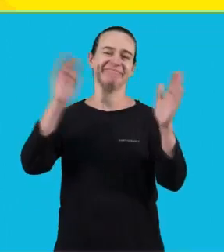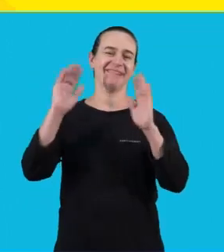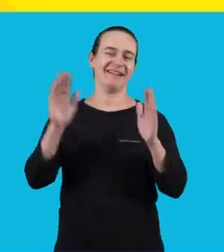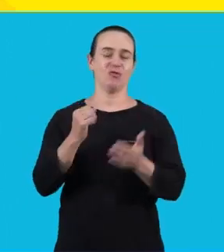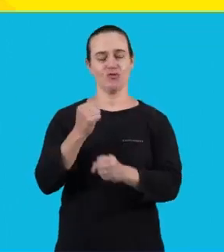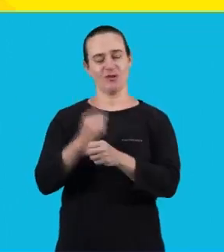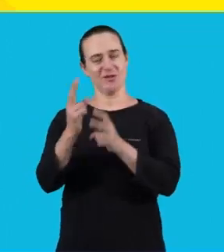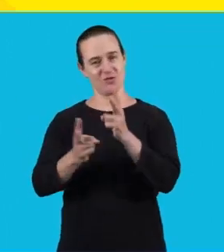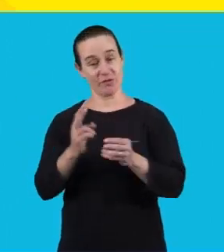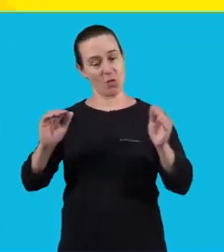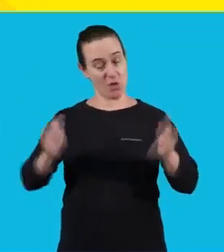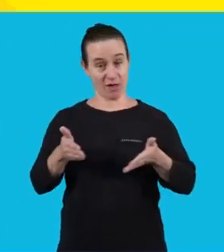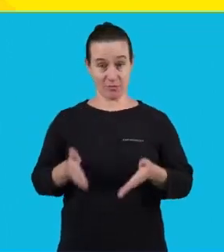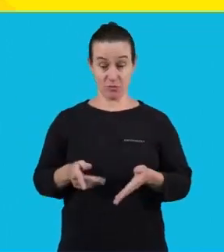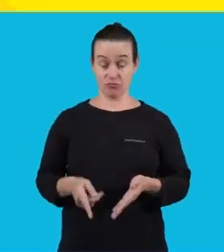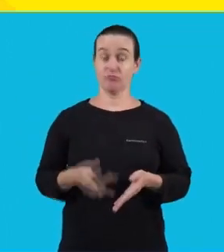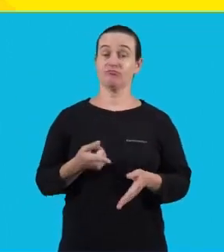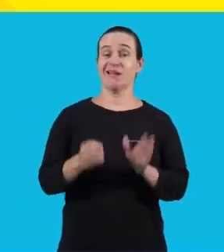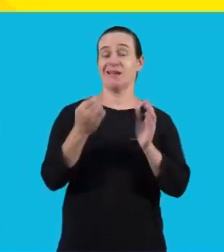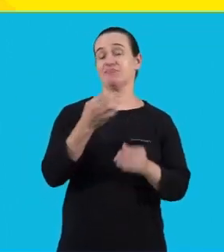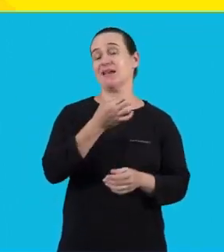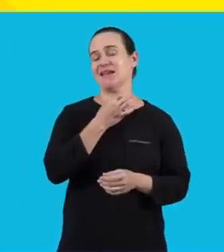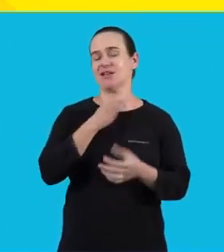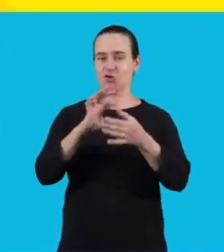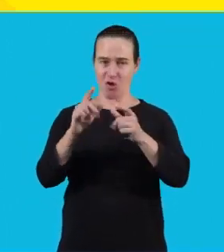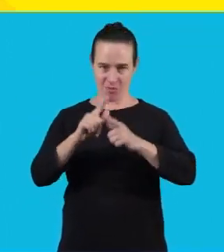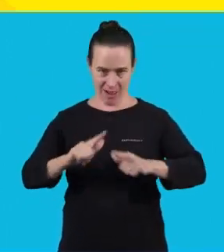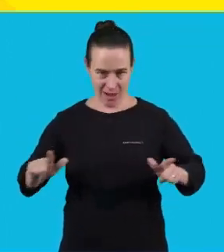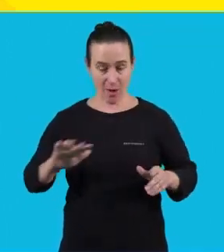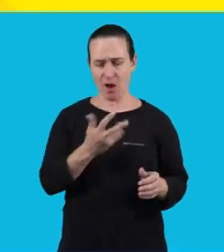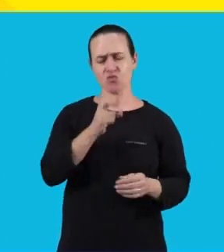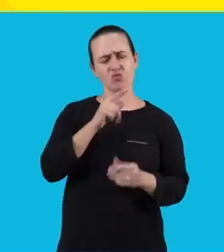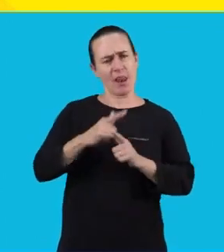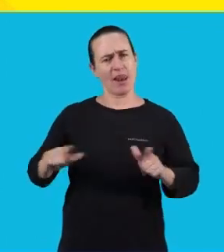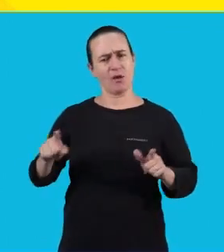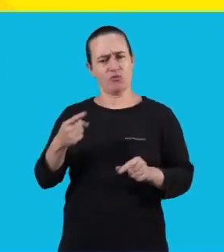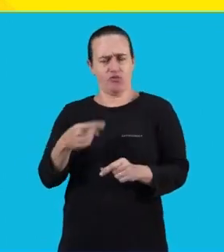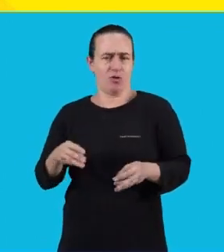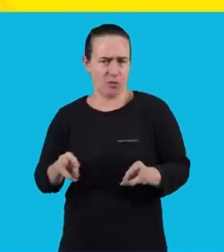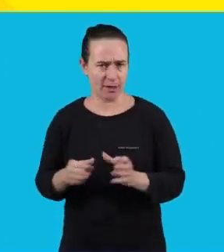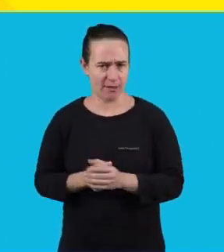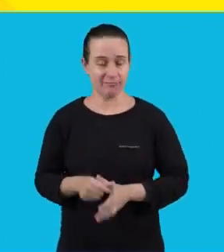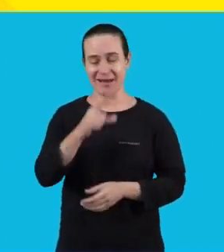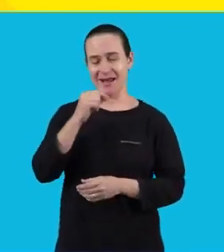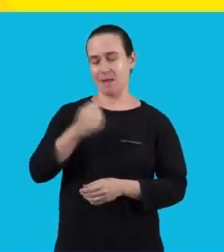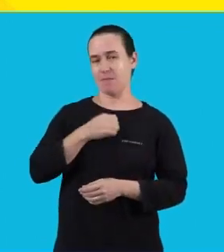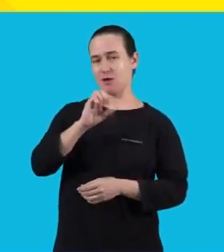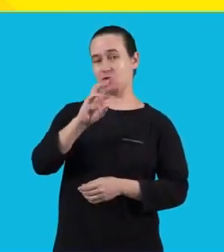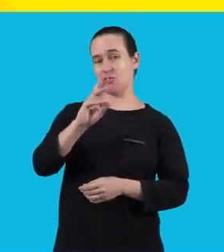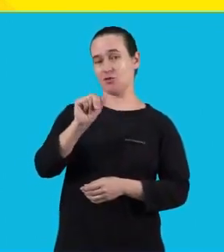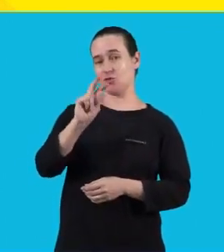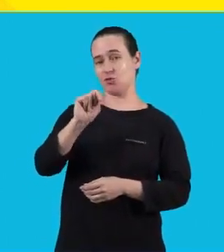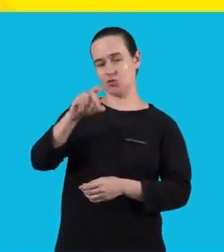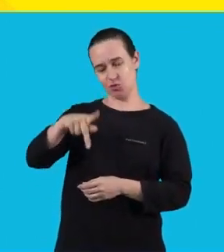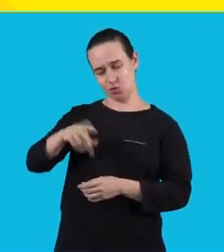Hello grade 12s, welcome to this English home language lesson on using language correctly. My name is Marinda Swanepoel